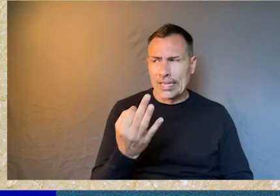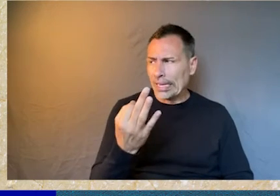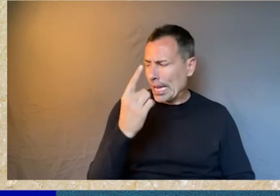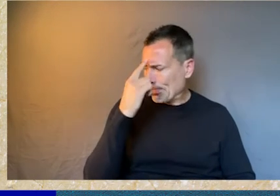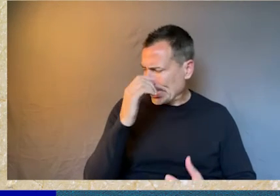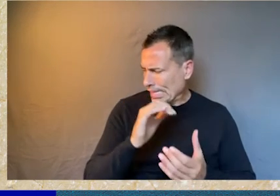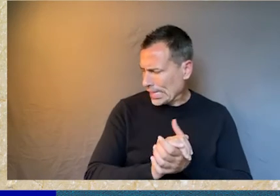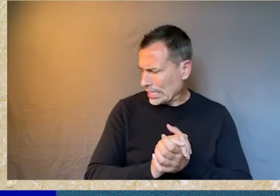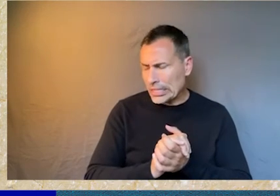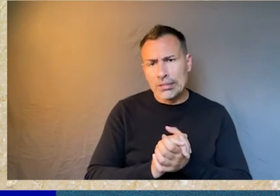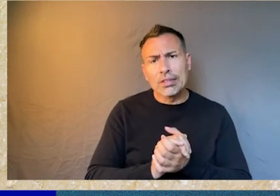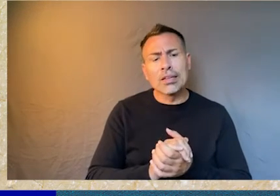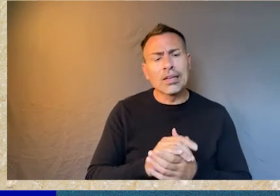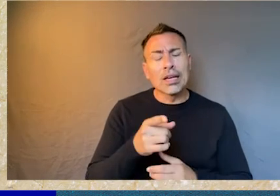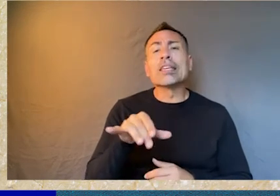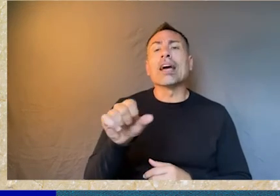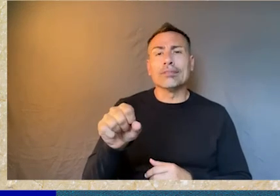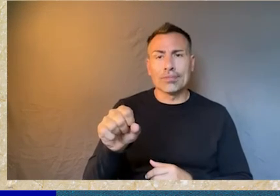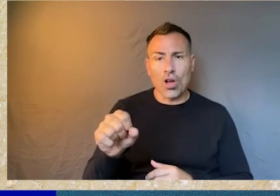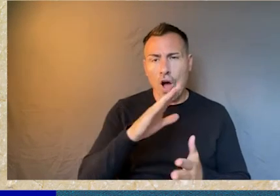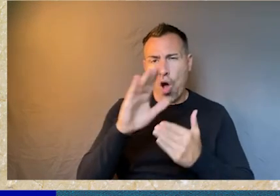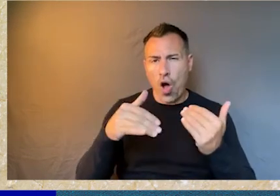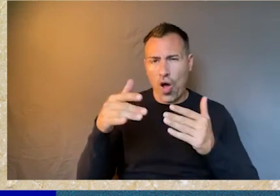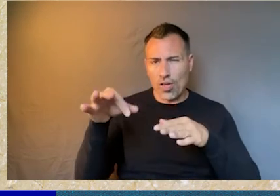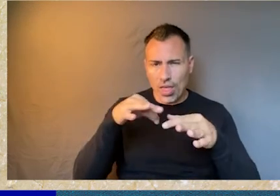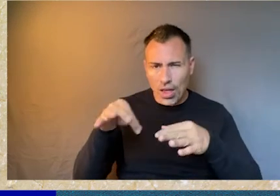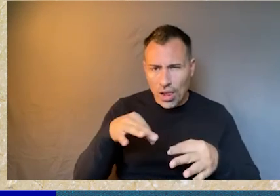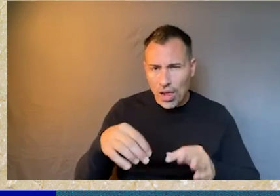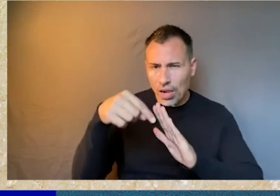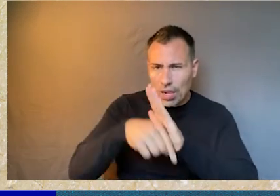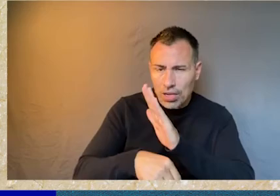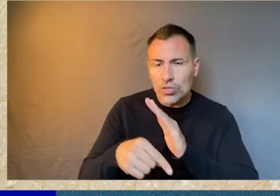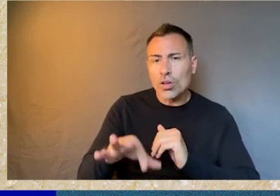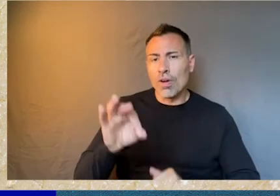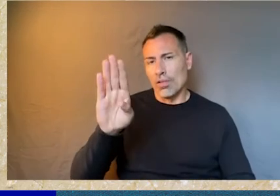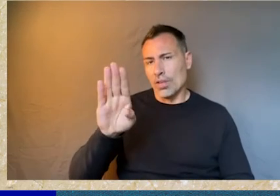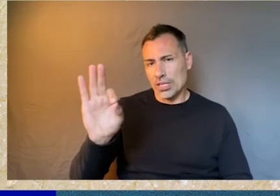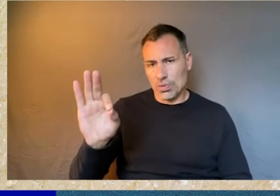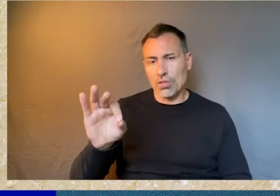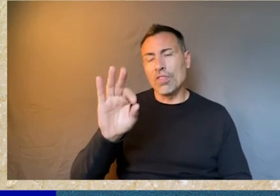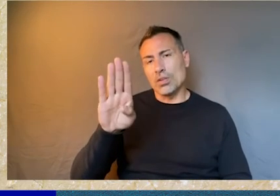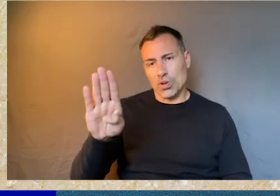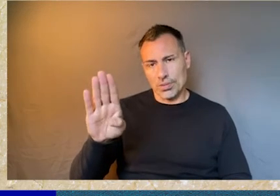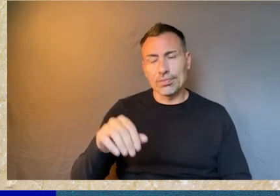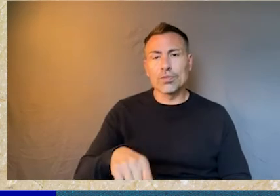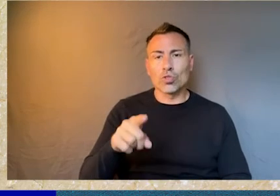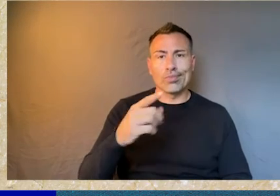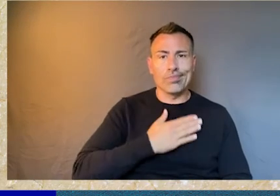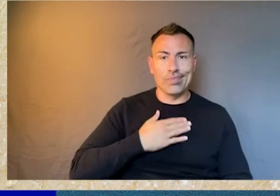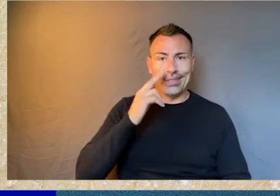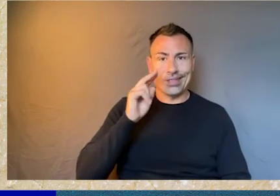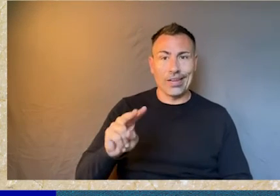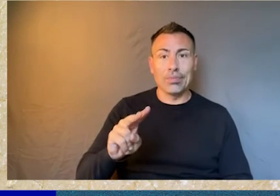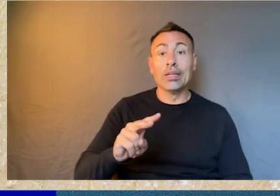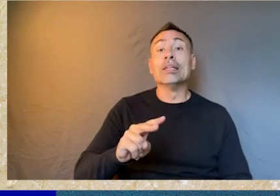believe. And yeah, all the details are on our Facebook account. Please look us up, Center